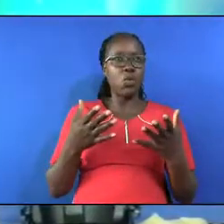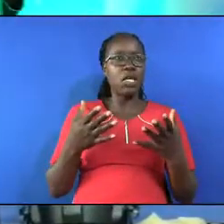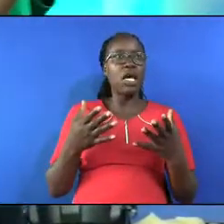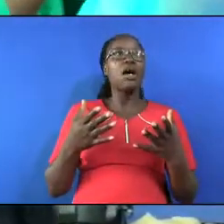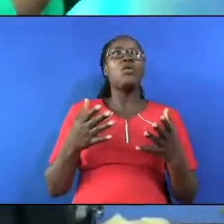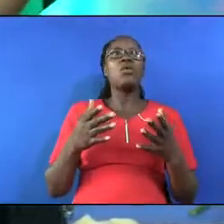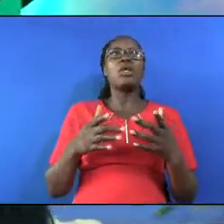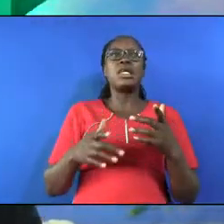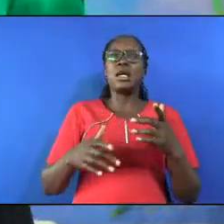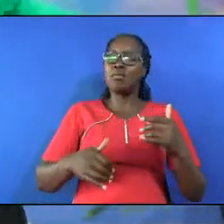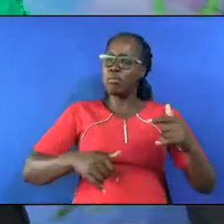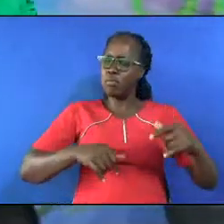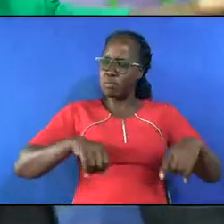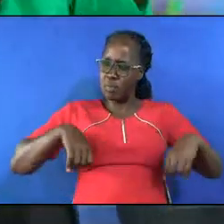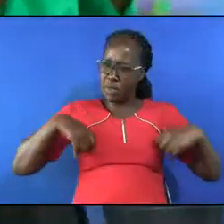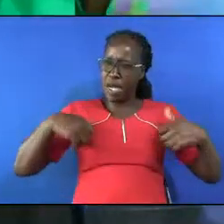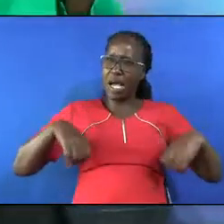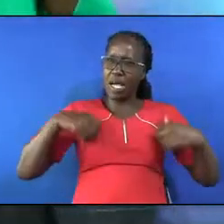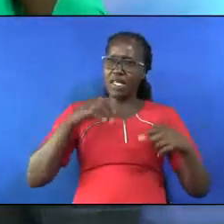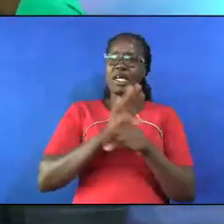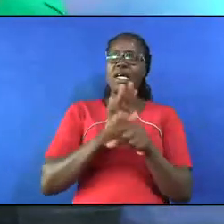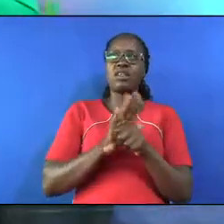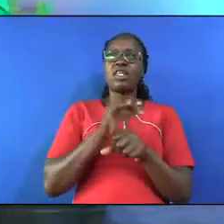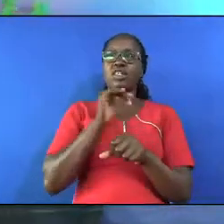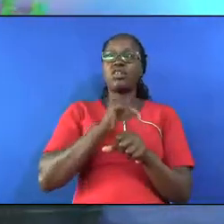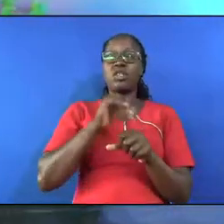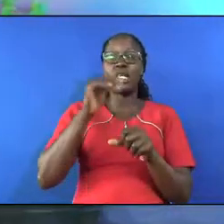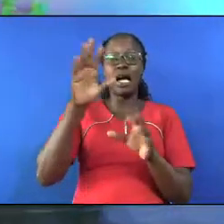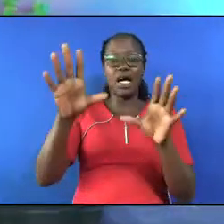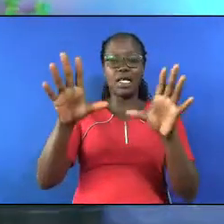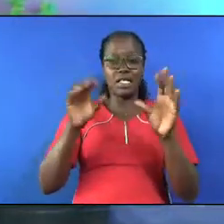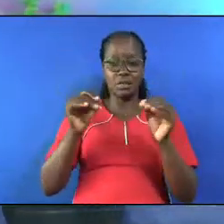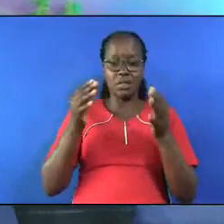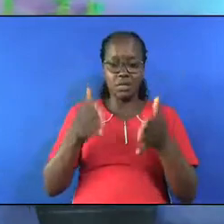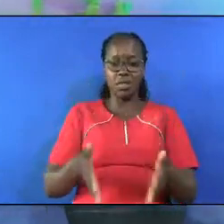in our hearts and not acknowledge the presence of these children